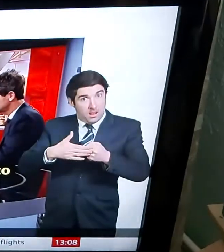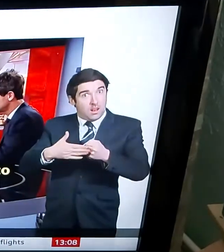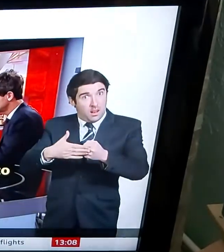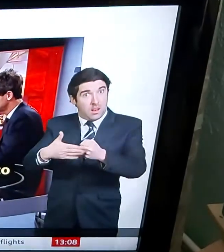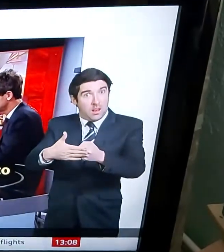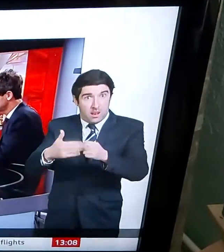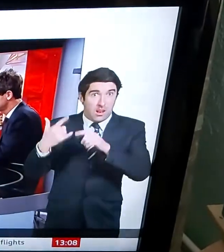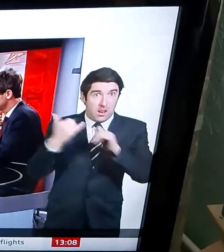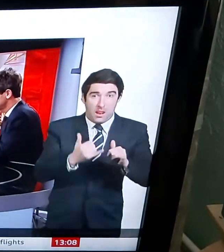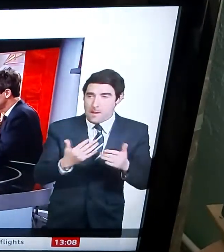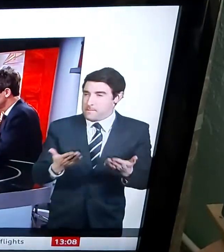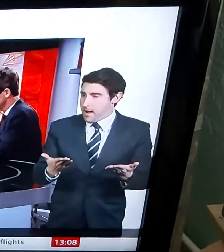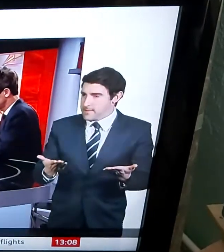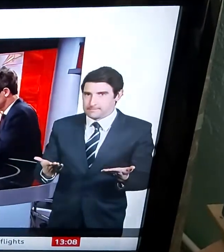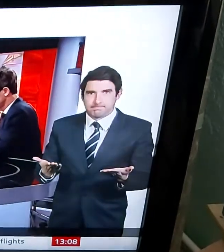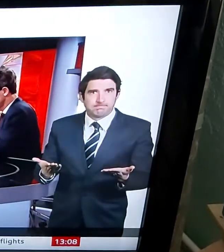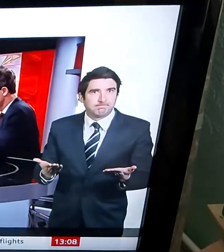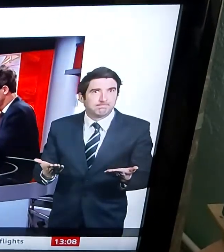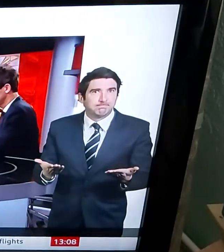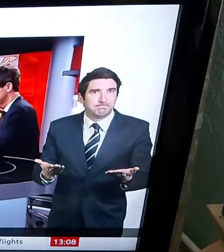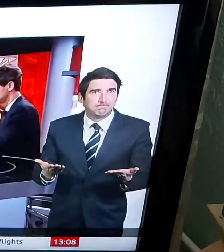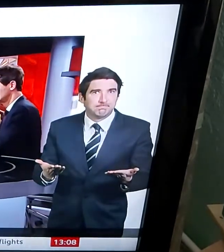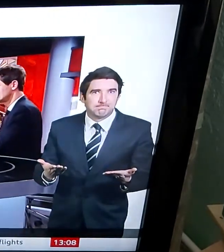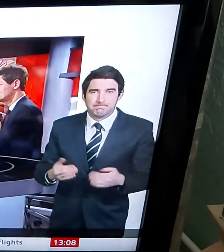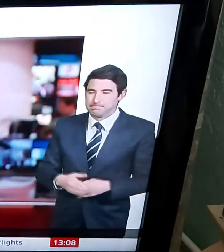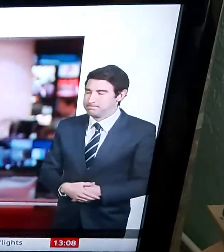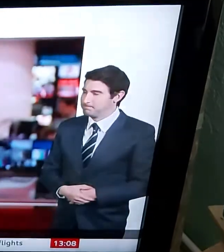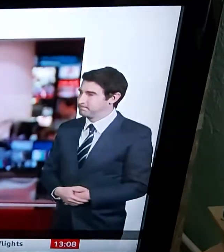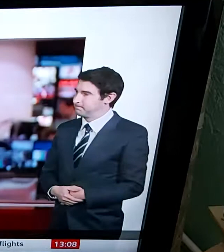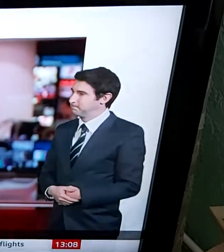Hugh, many thanks. Hugh Pym there, our health editor.